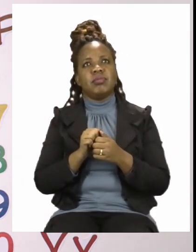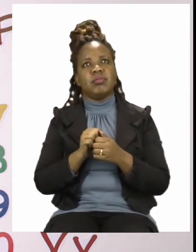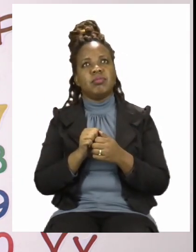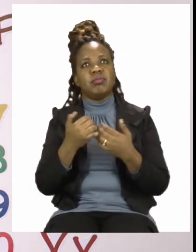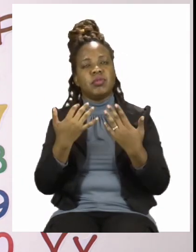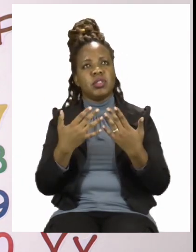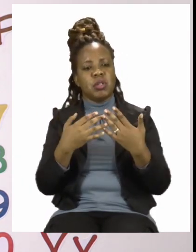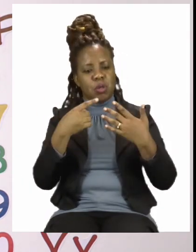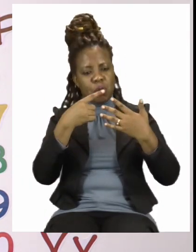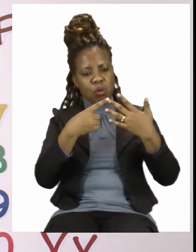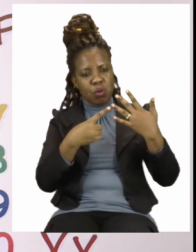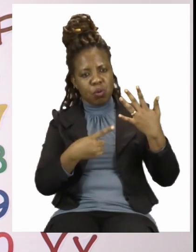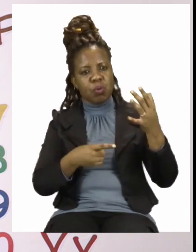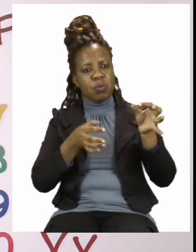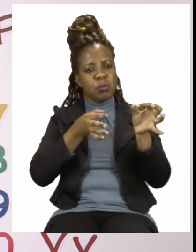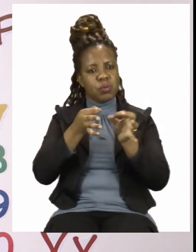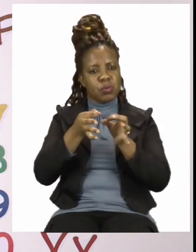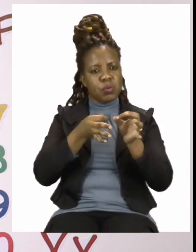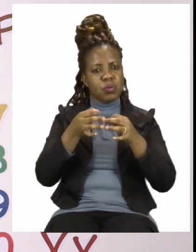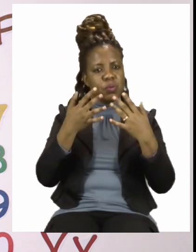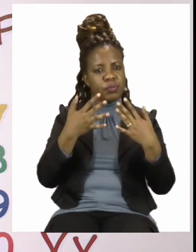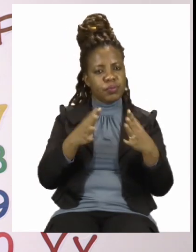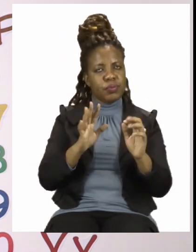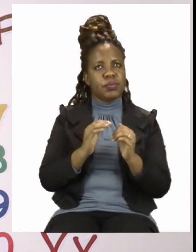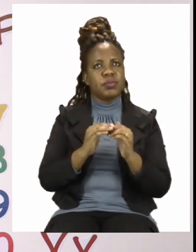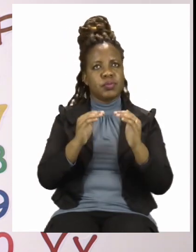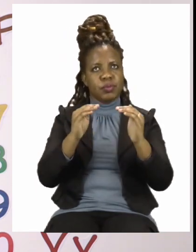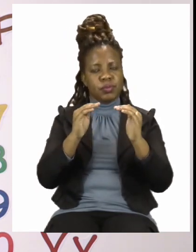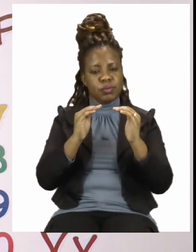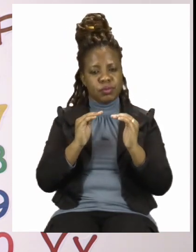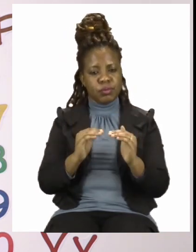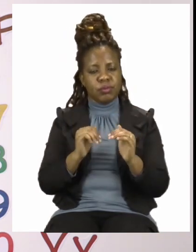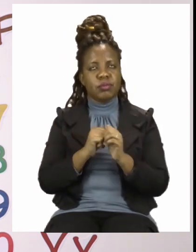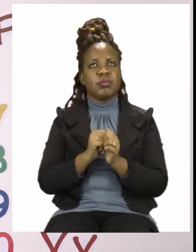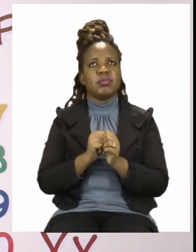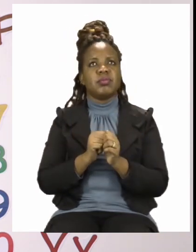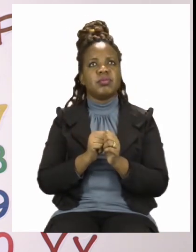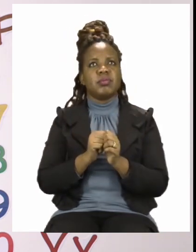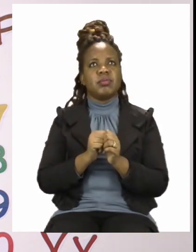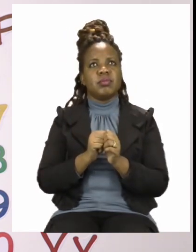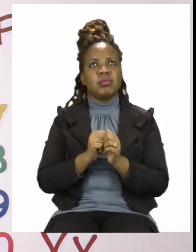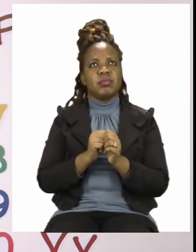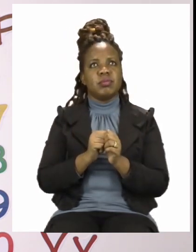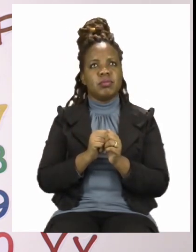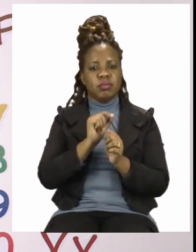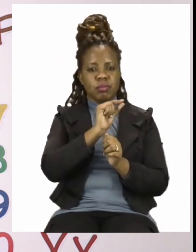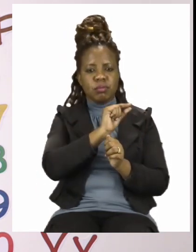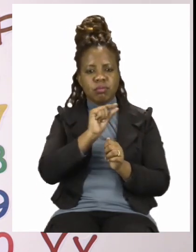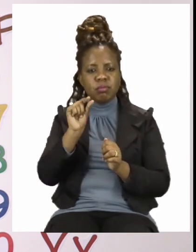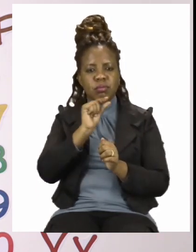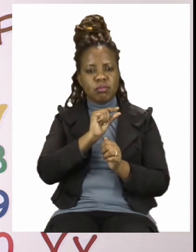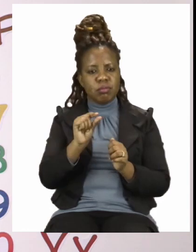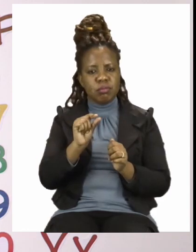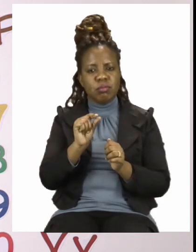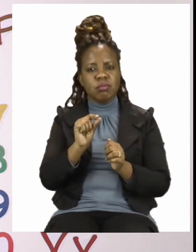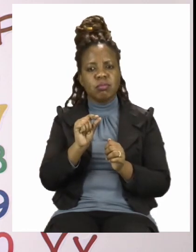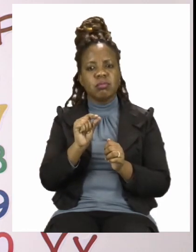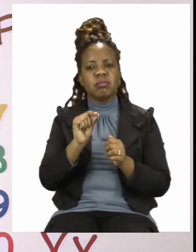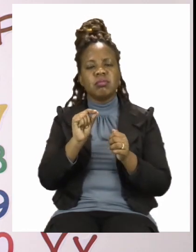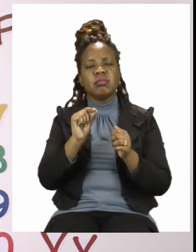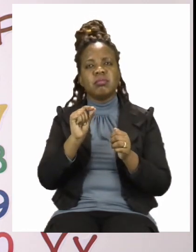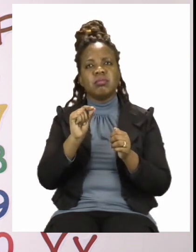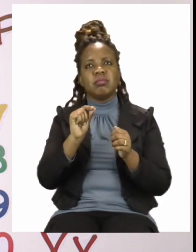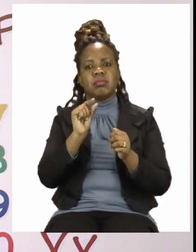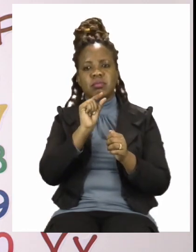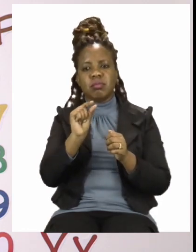these things, let's try and see if we can fill in the words for the sentences below. Let's take a